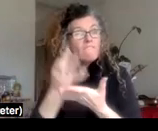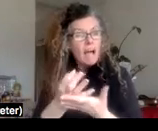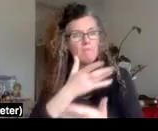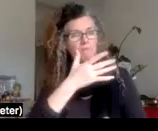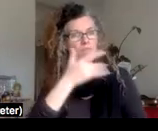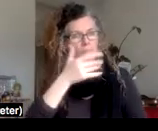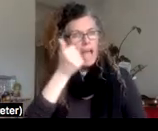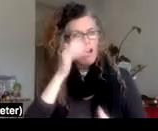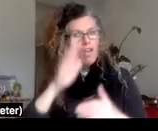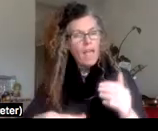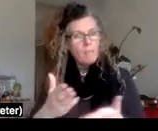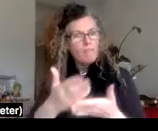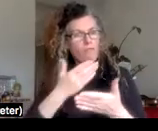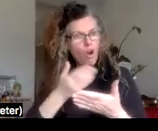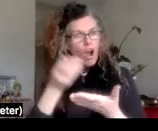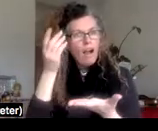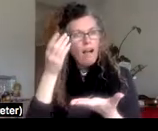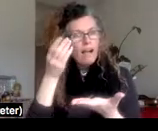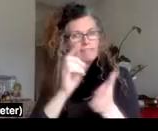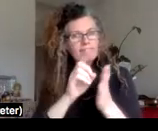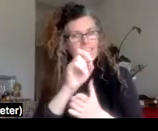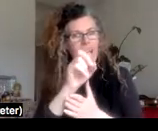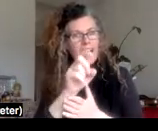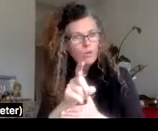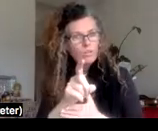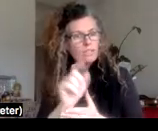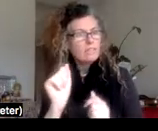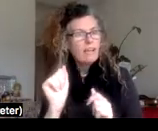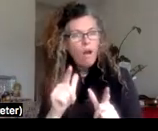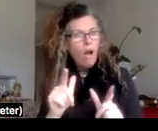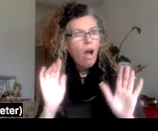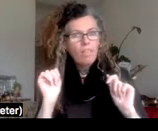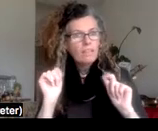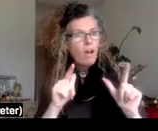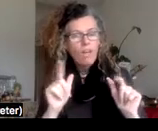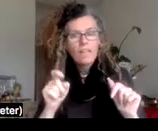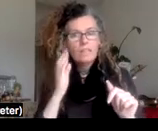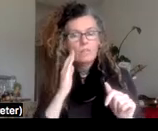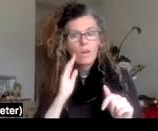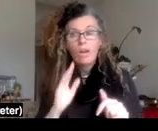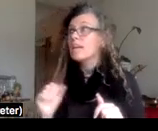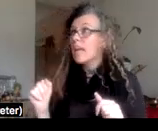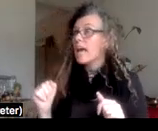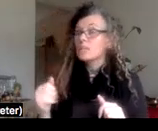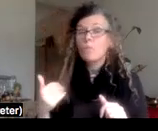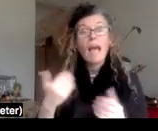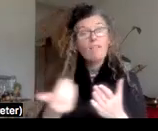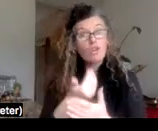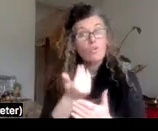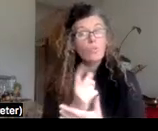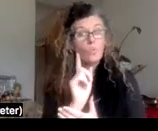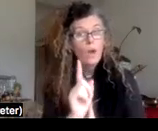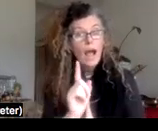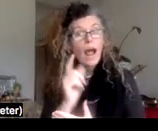better than before I got the diagnosis. That's all they need to know. Yes, totally. Well, we've got a new one. Like